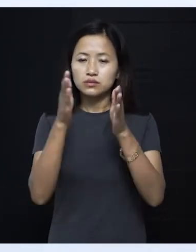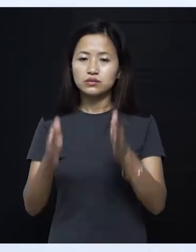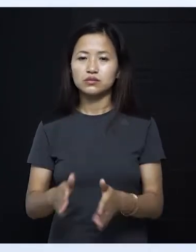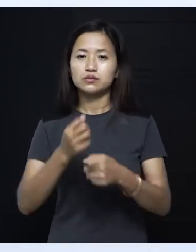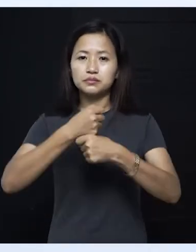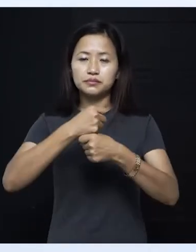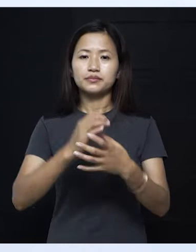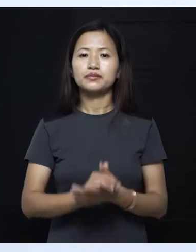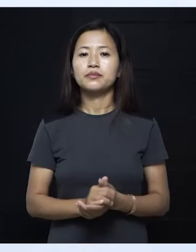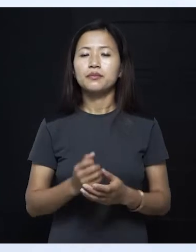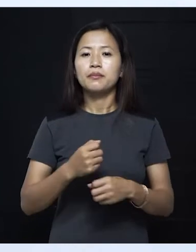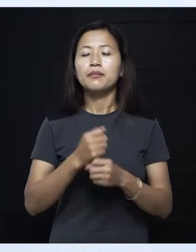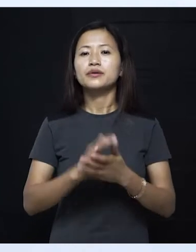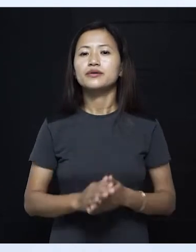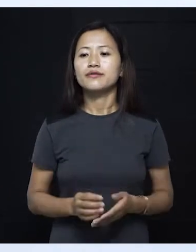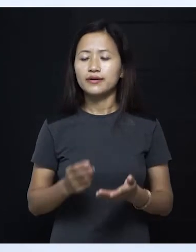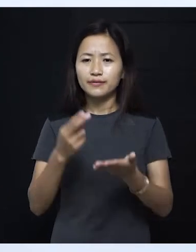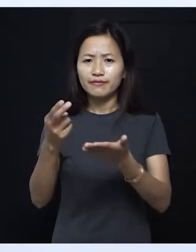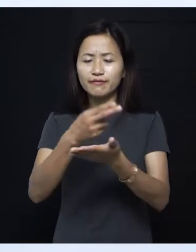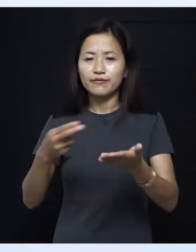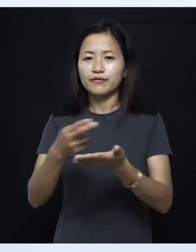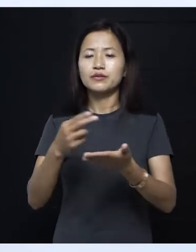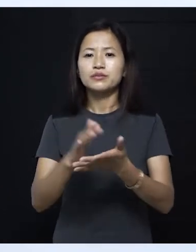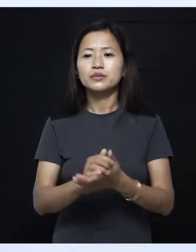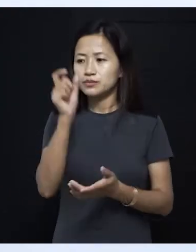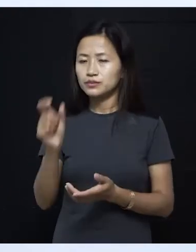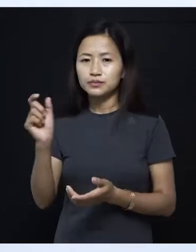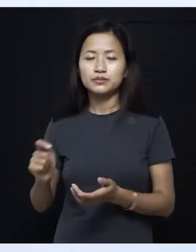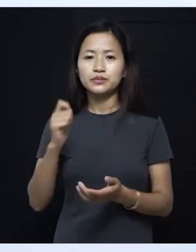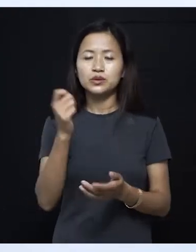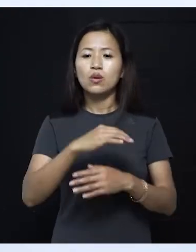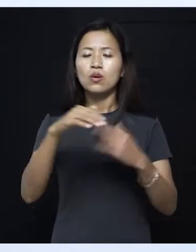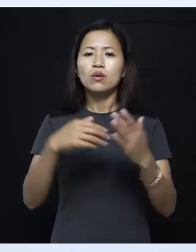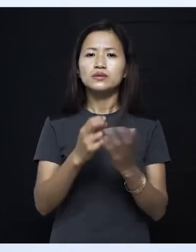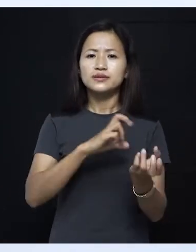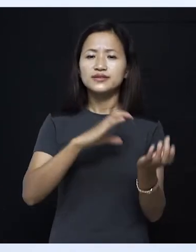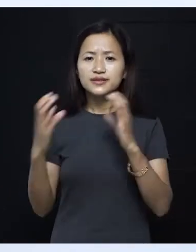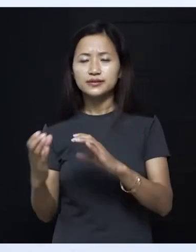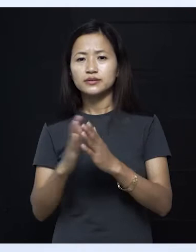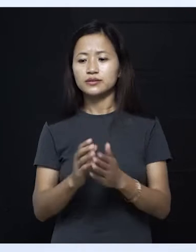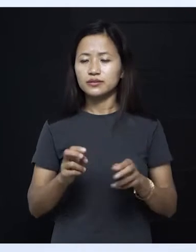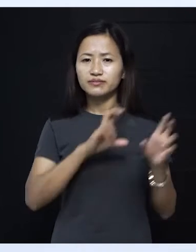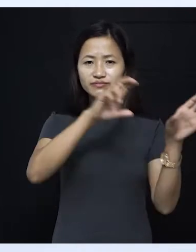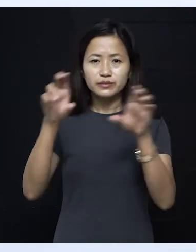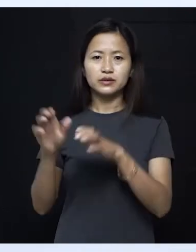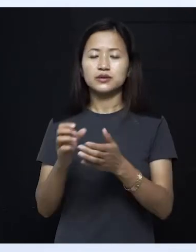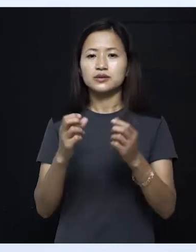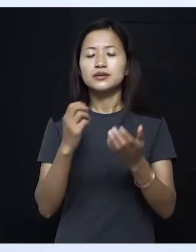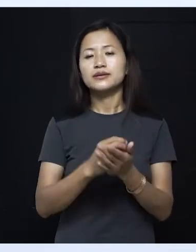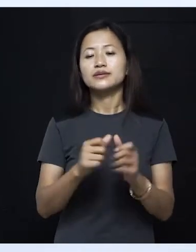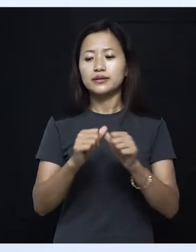to make the farmers be aware of all the changes that is going on regarding agriculture. That